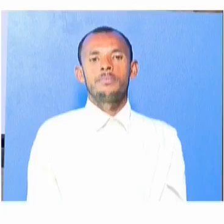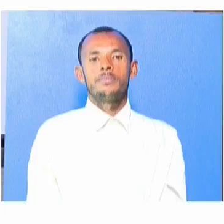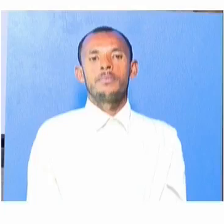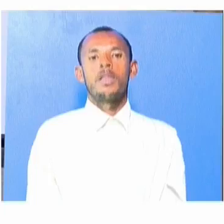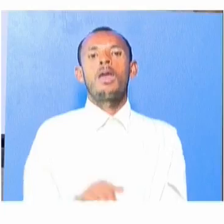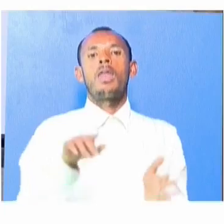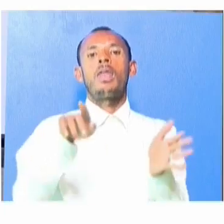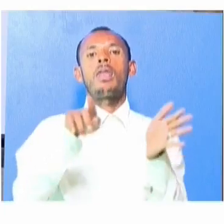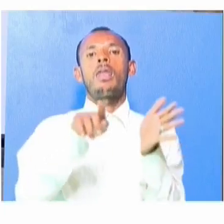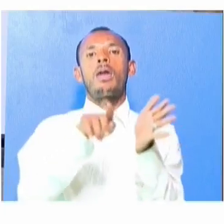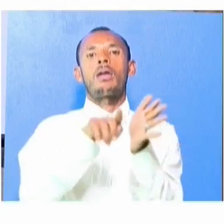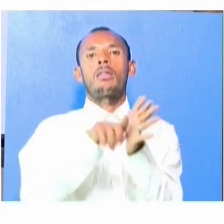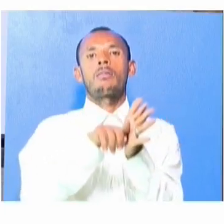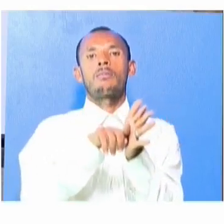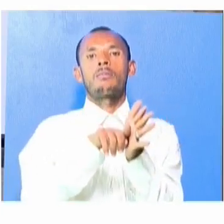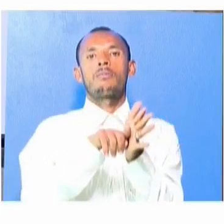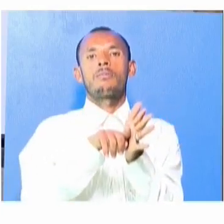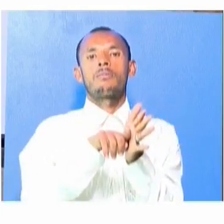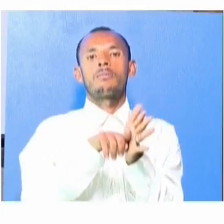negative